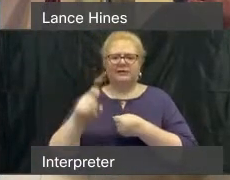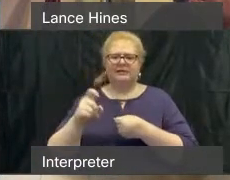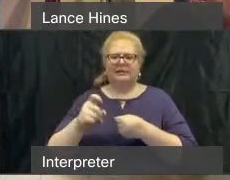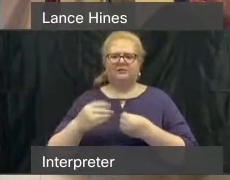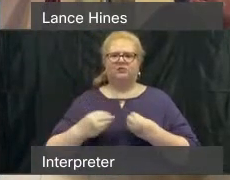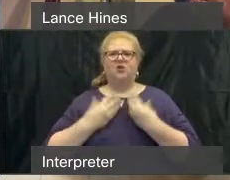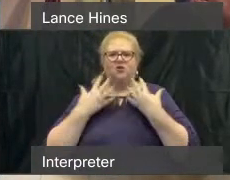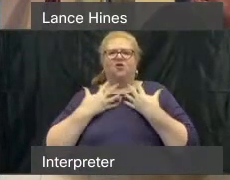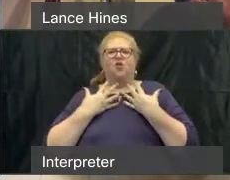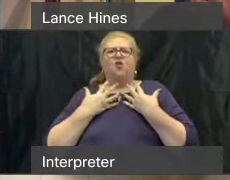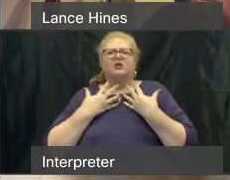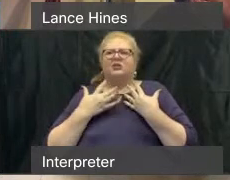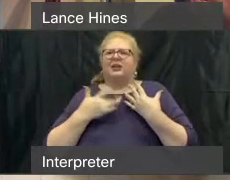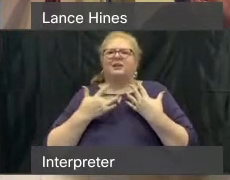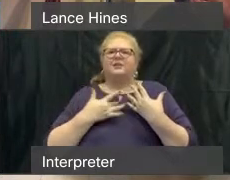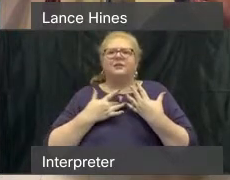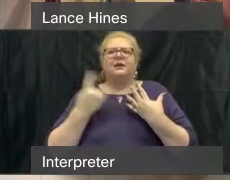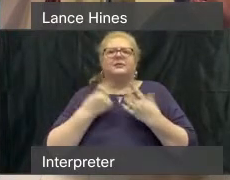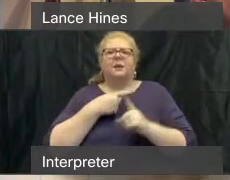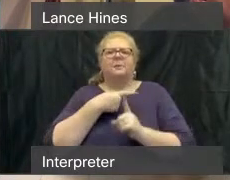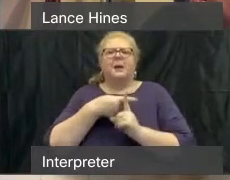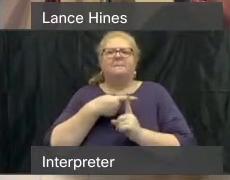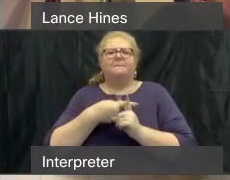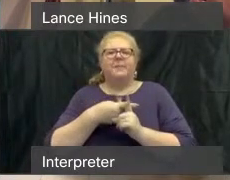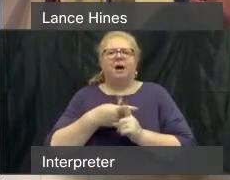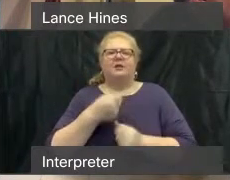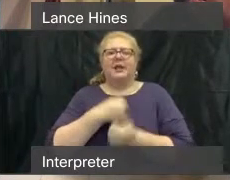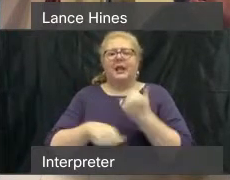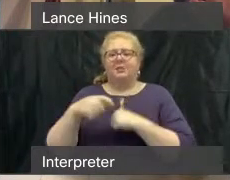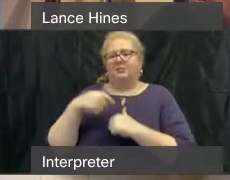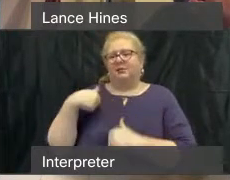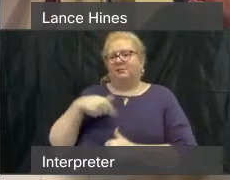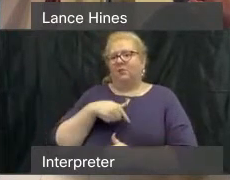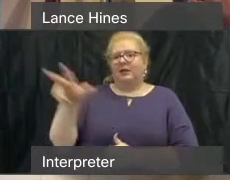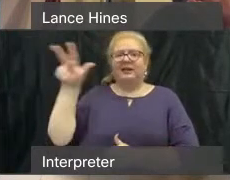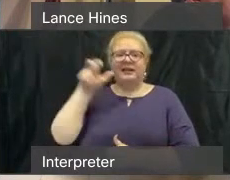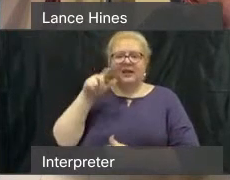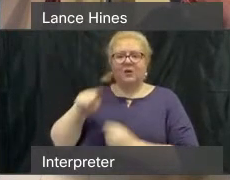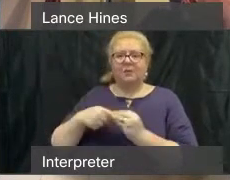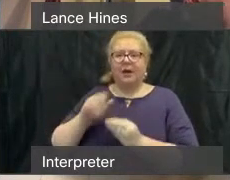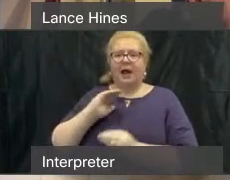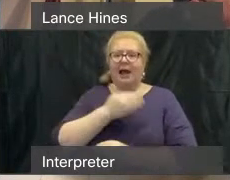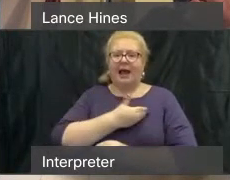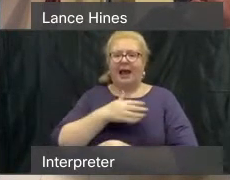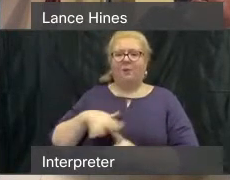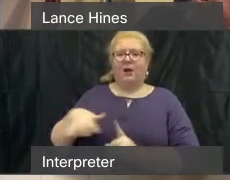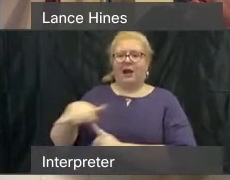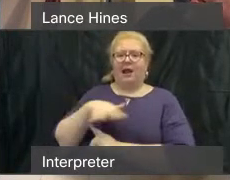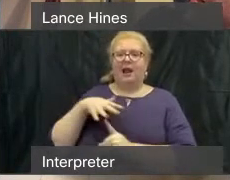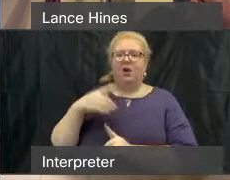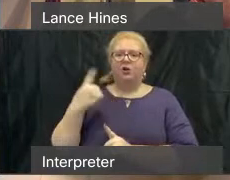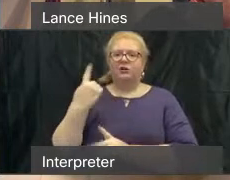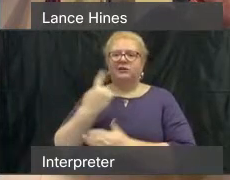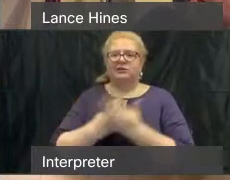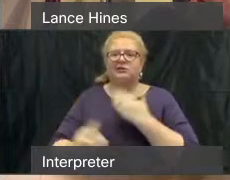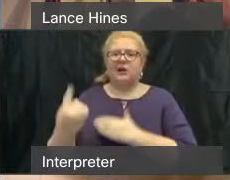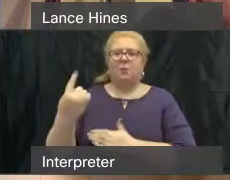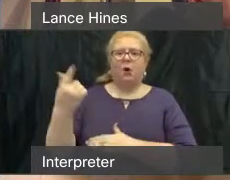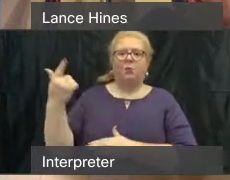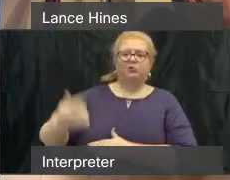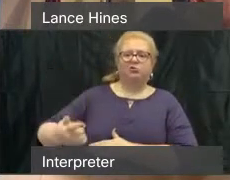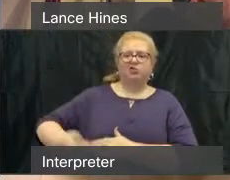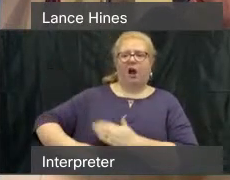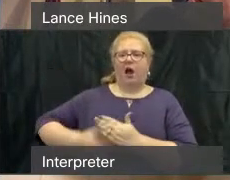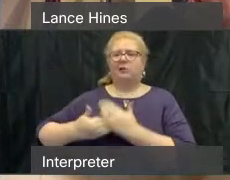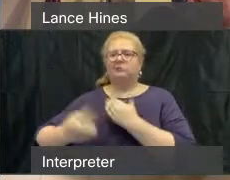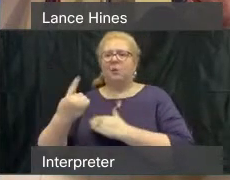time we hear anything about our area lately, it's been somebody got shot or something got robbed or that